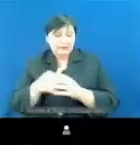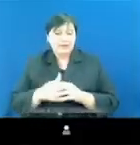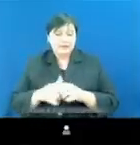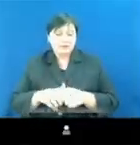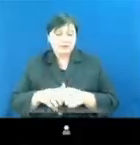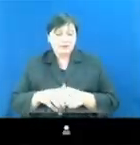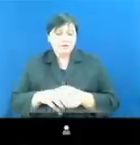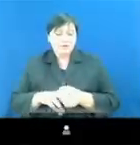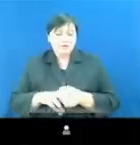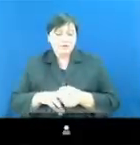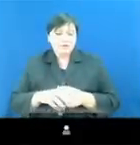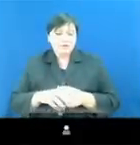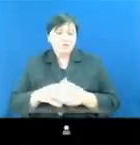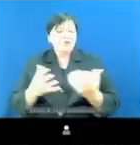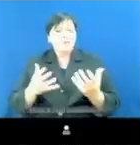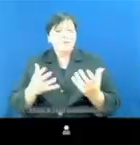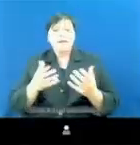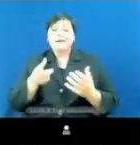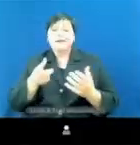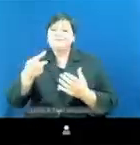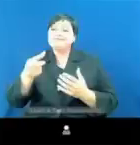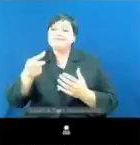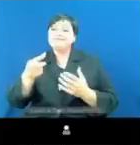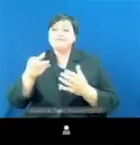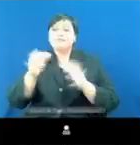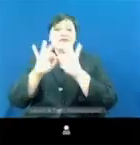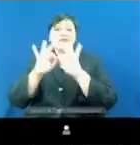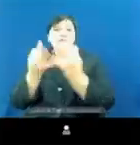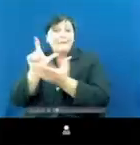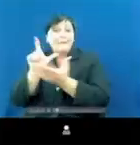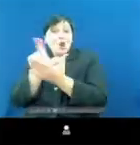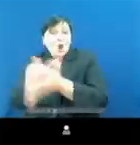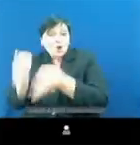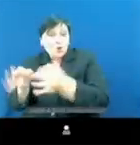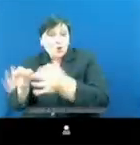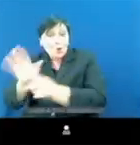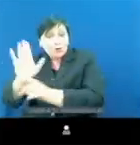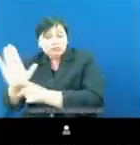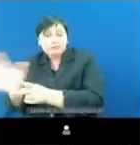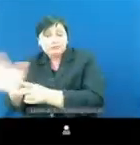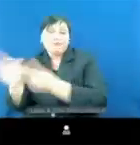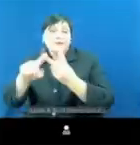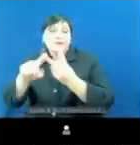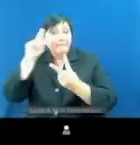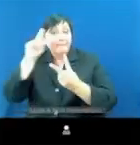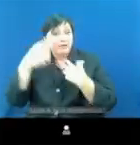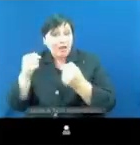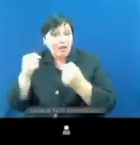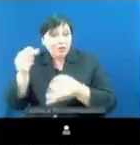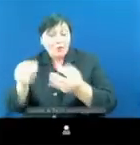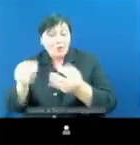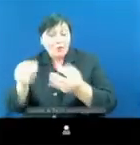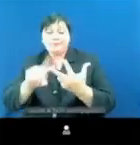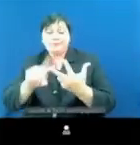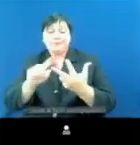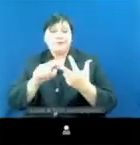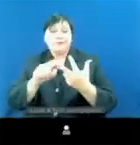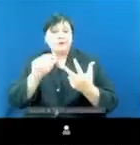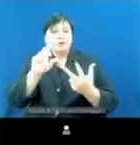So you might have a family law court, a mental health court, drug court, traffic court,